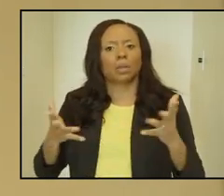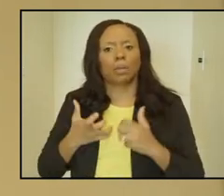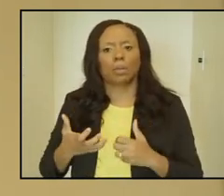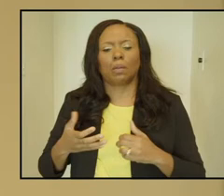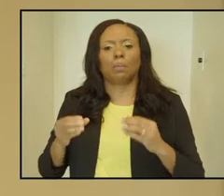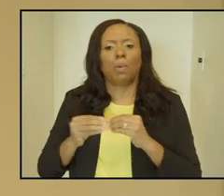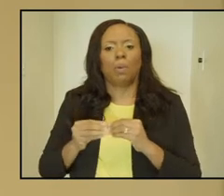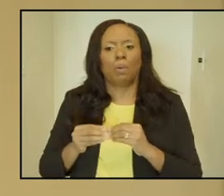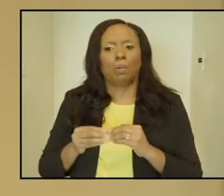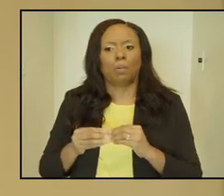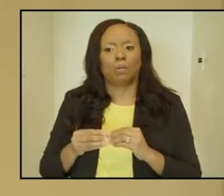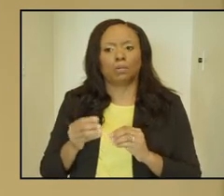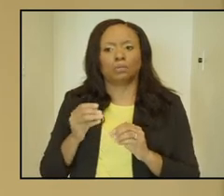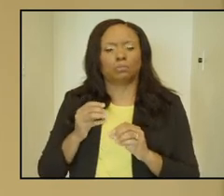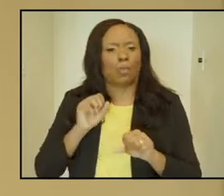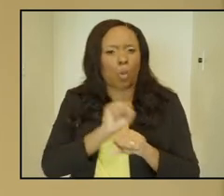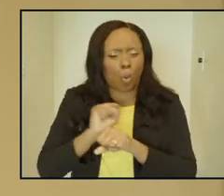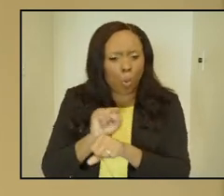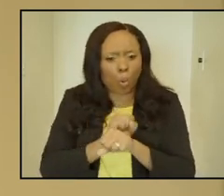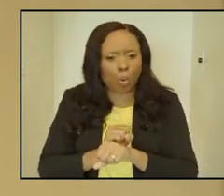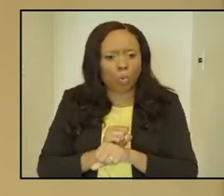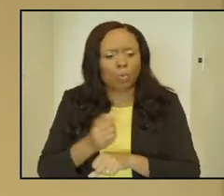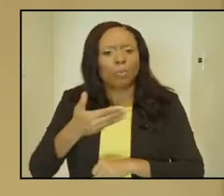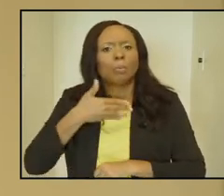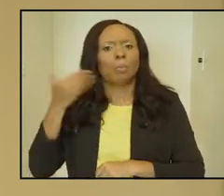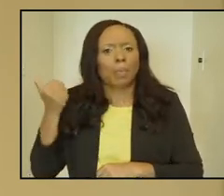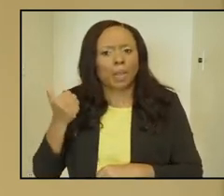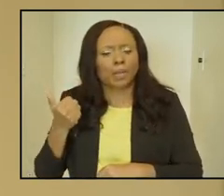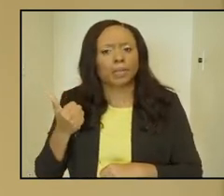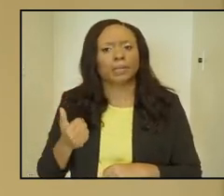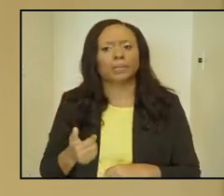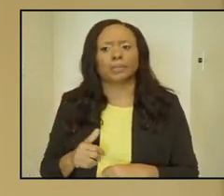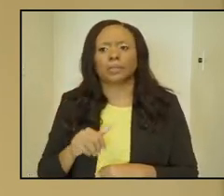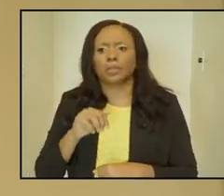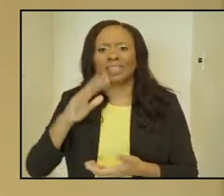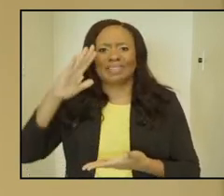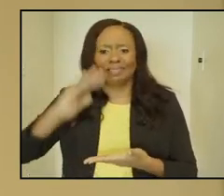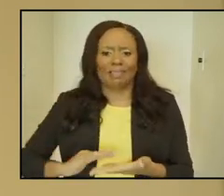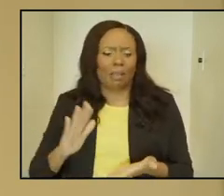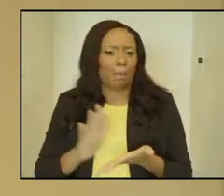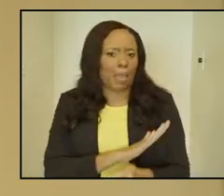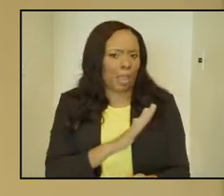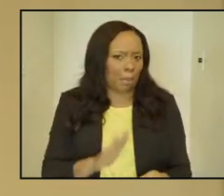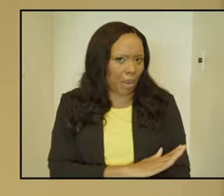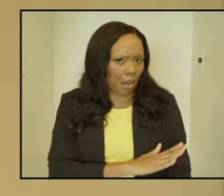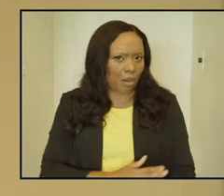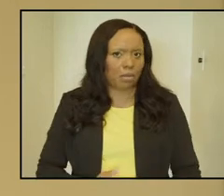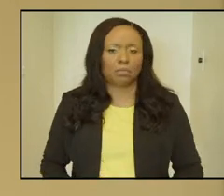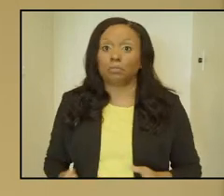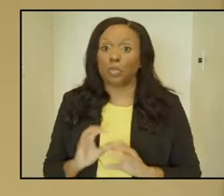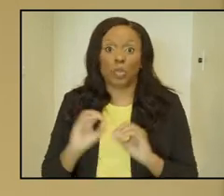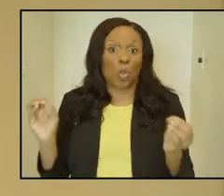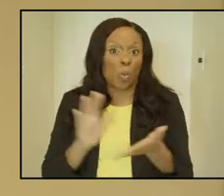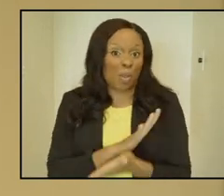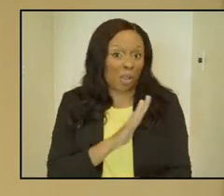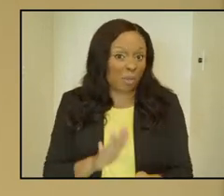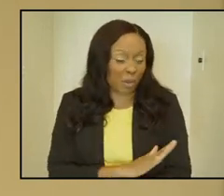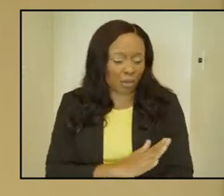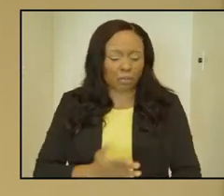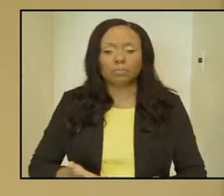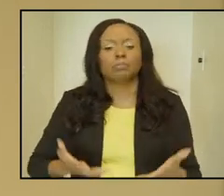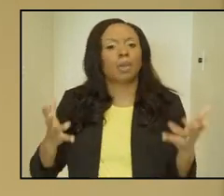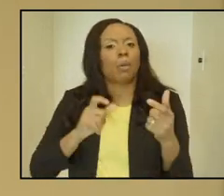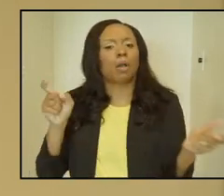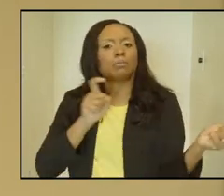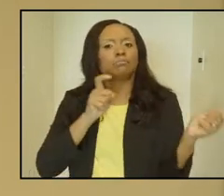efficiency. Digital transformation is an even broader term that signifies an overall business